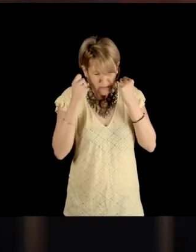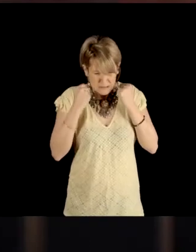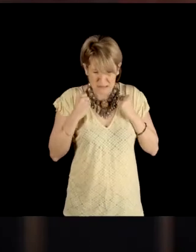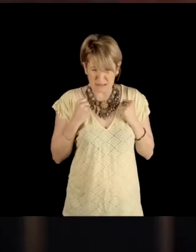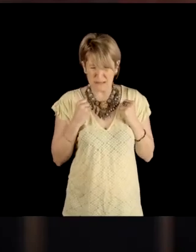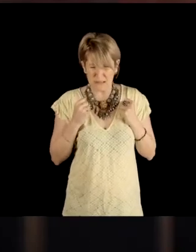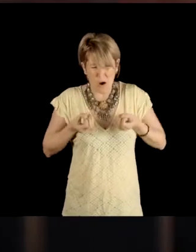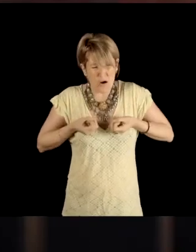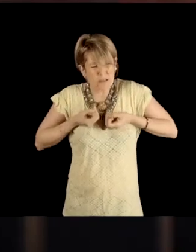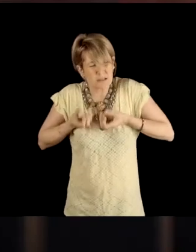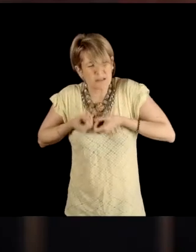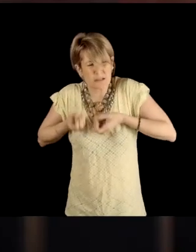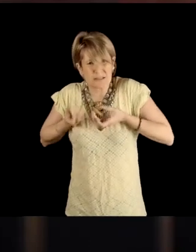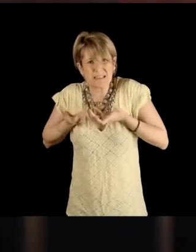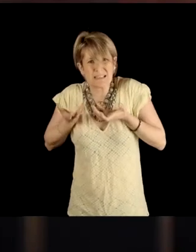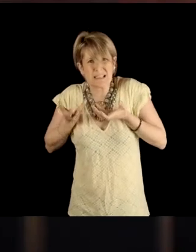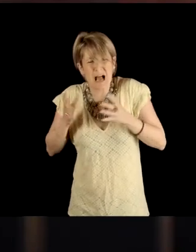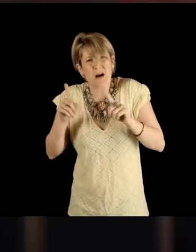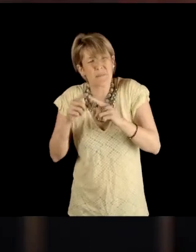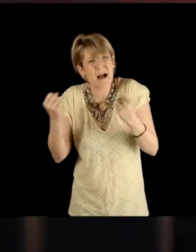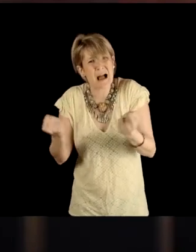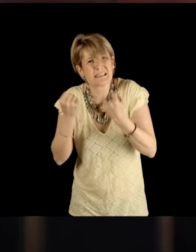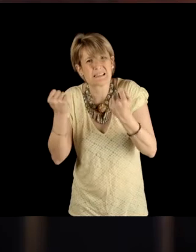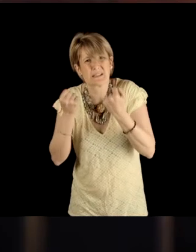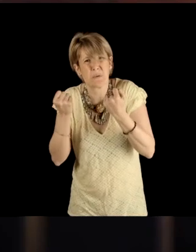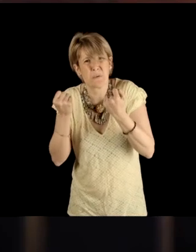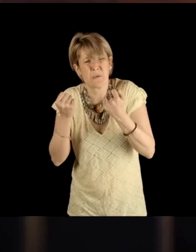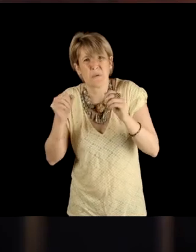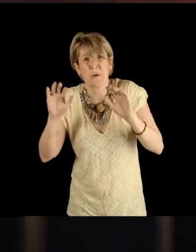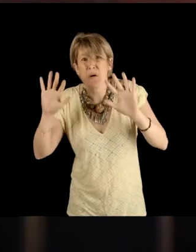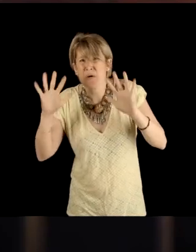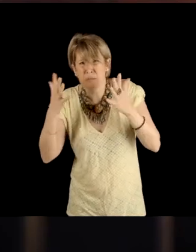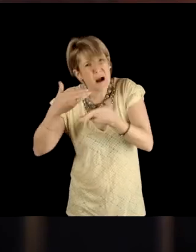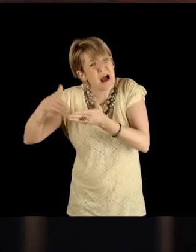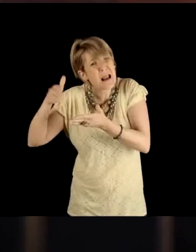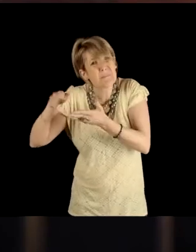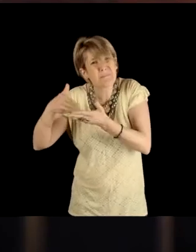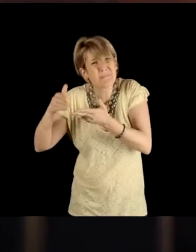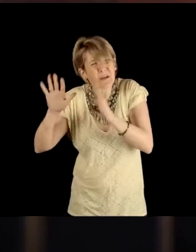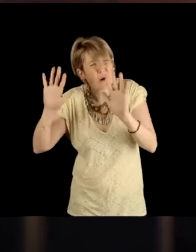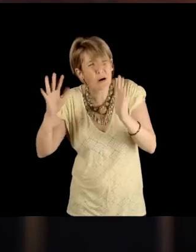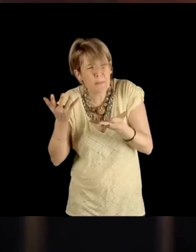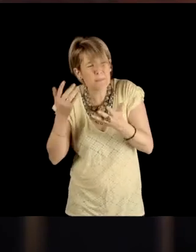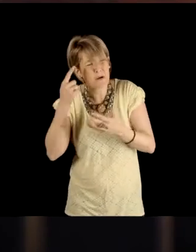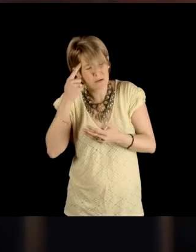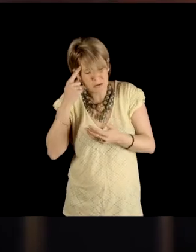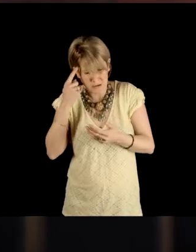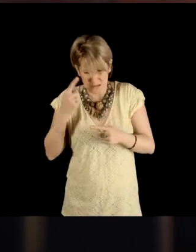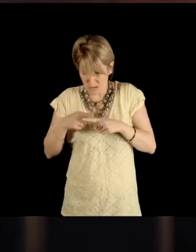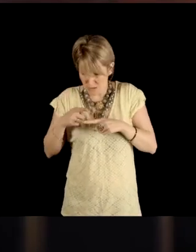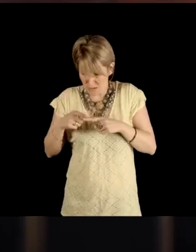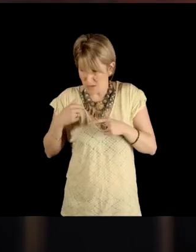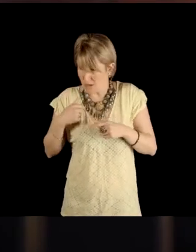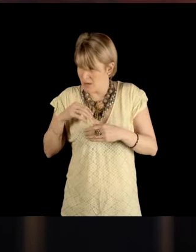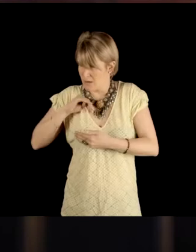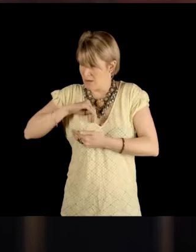not found, then you say, oh, I don't know it, I remain ignorant about it. So, we all carry